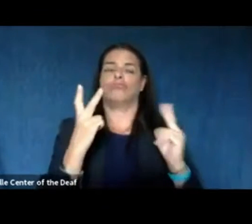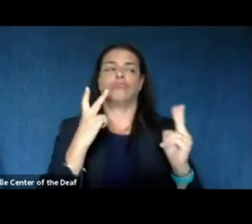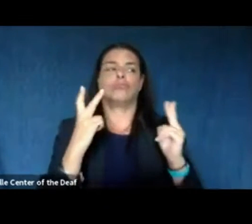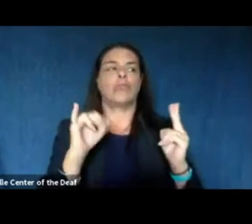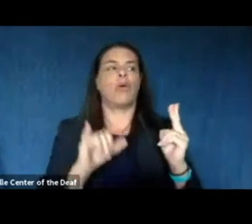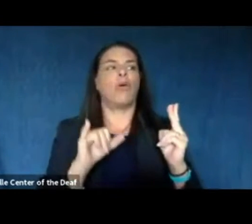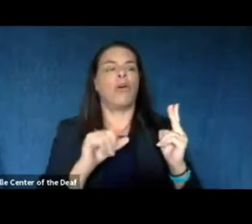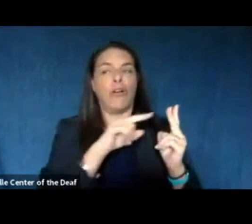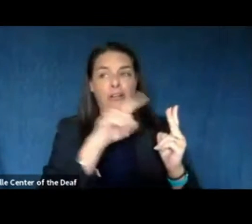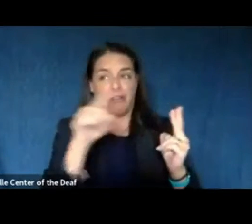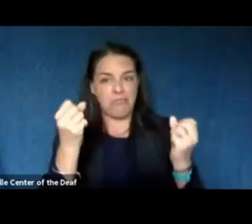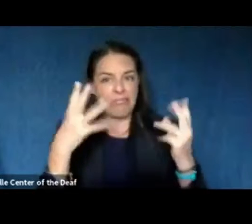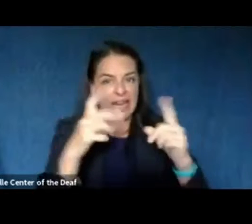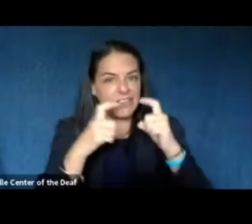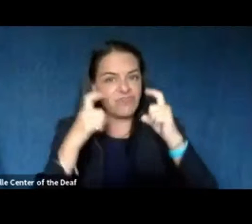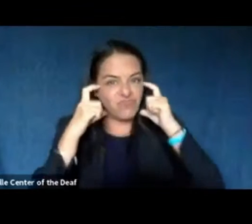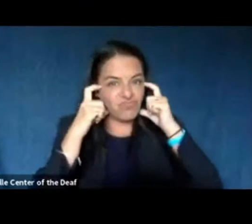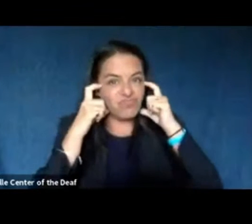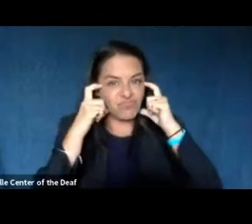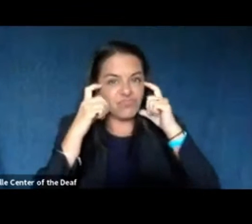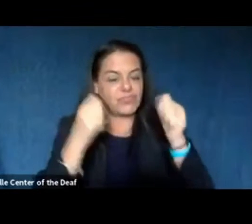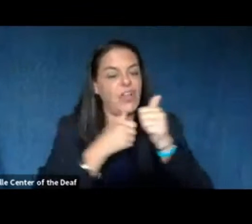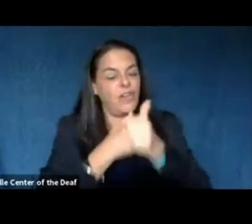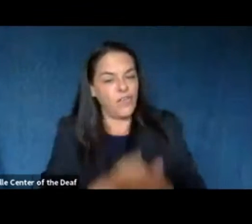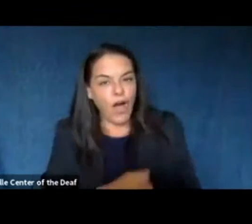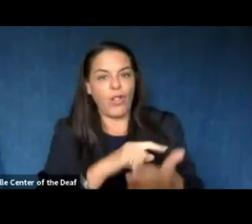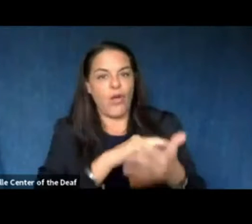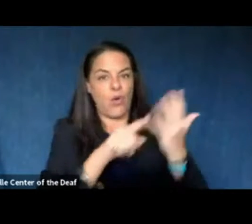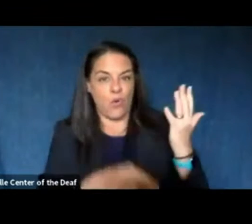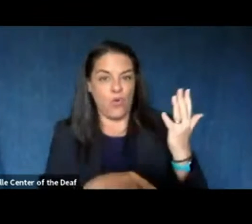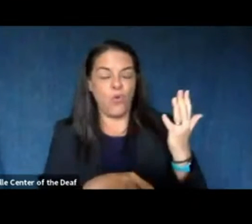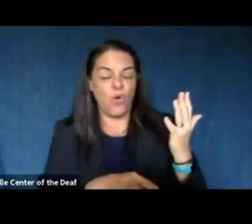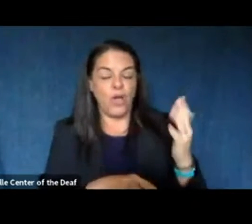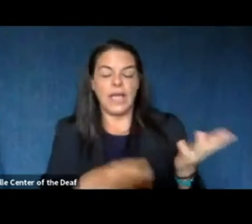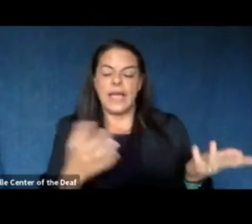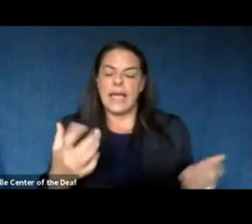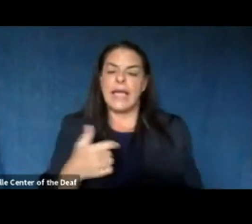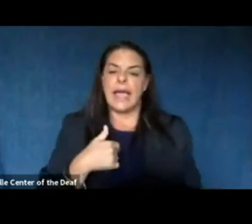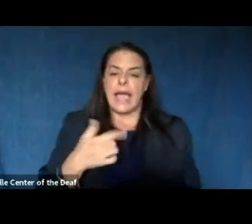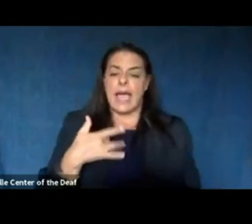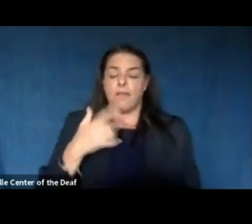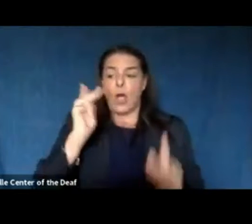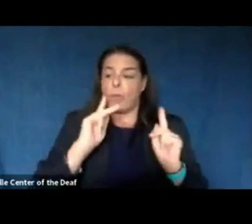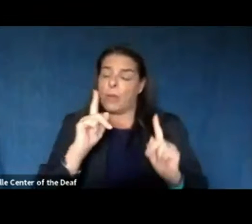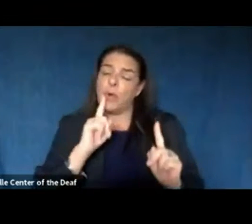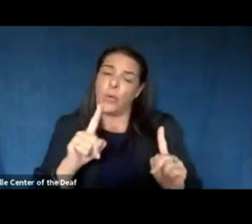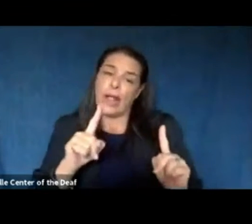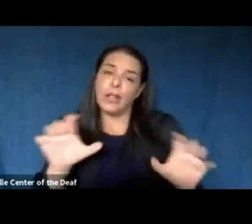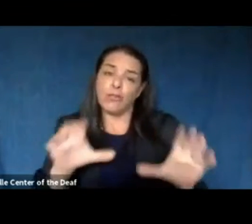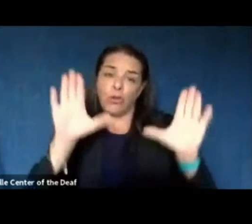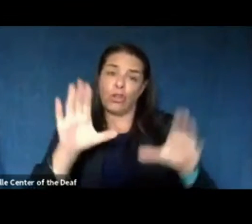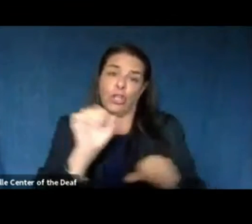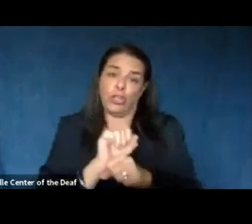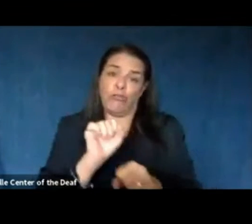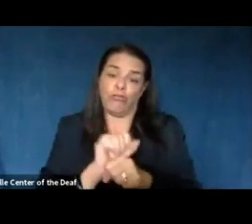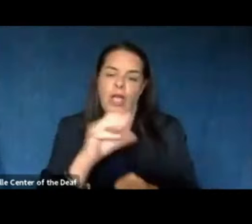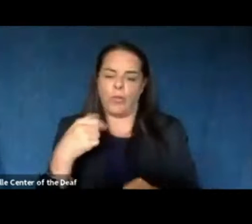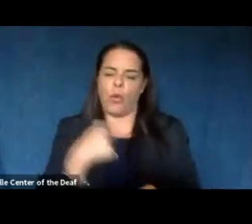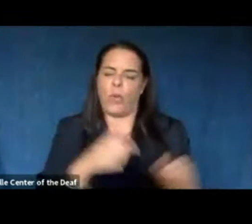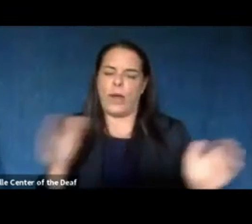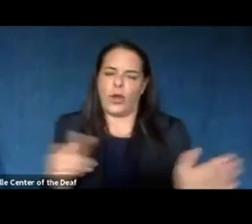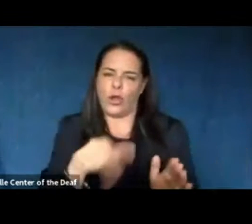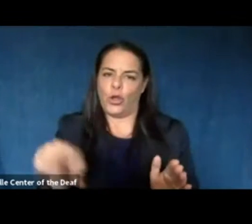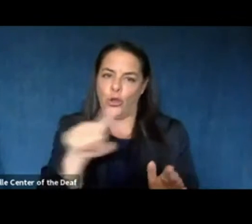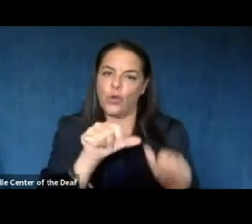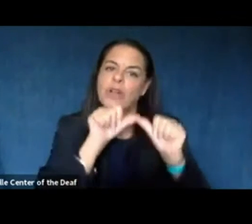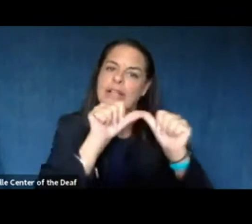as far as mask wearing and adherence to the guidelines. I think that people are doing a great job there, and we encourage you to continue to do